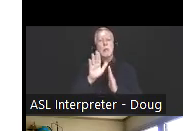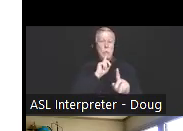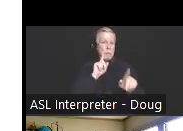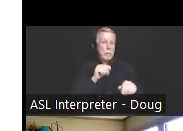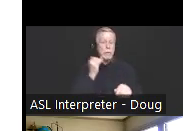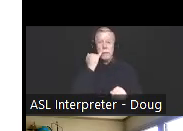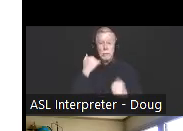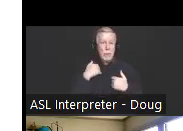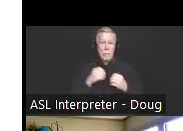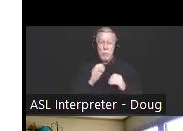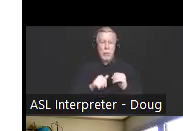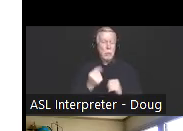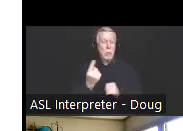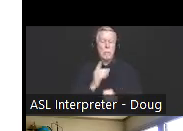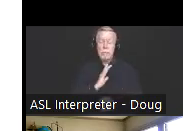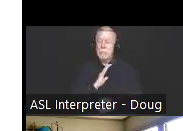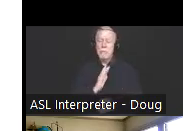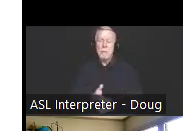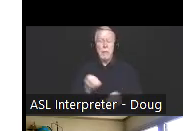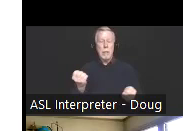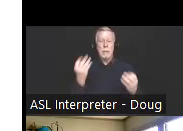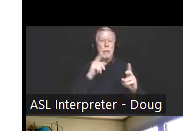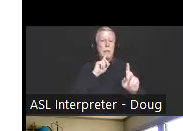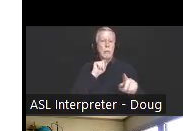fine. As many as you want to generate is fine.